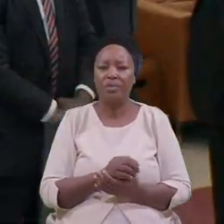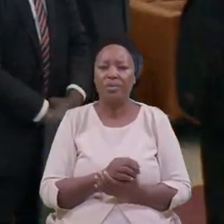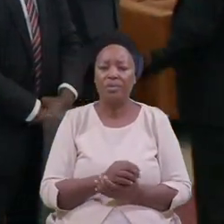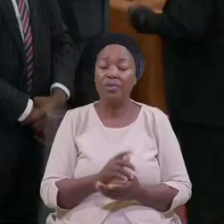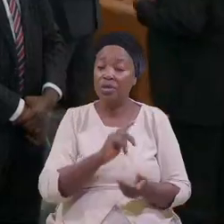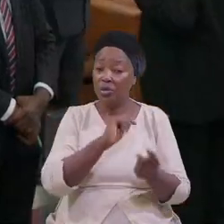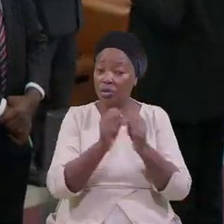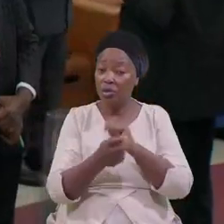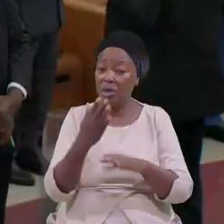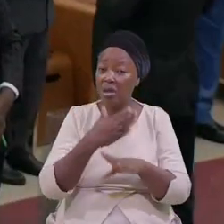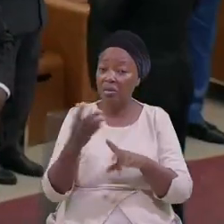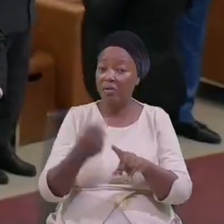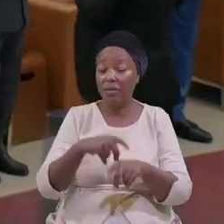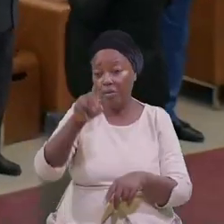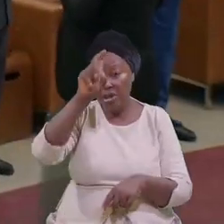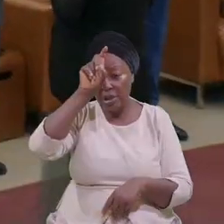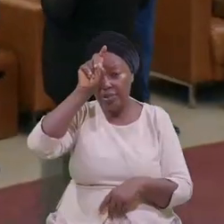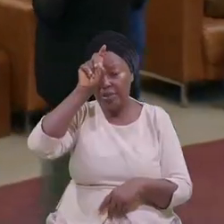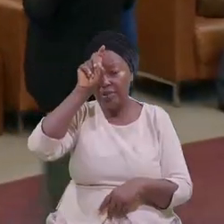Turn away from Egypt.